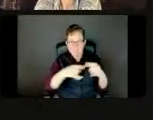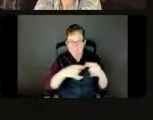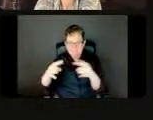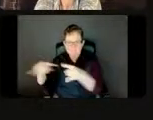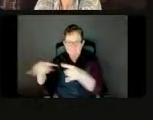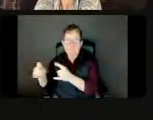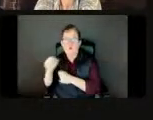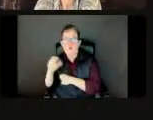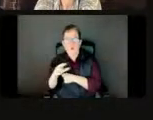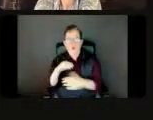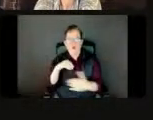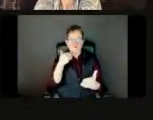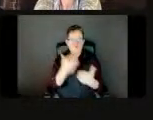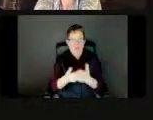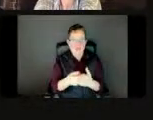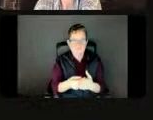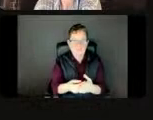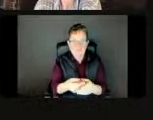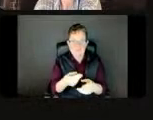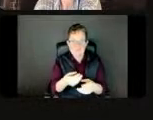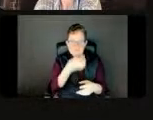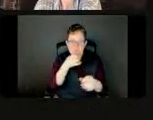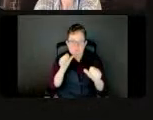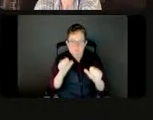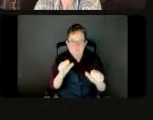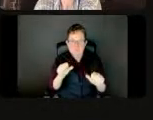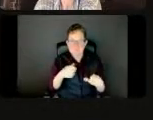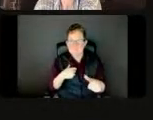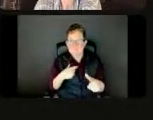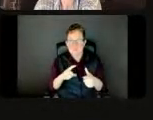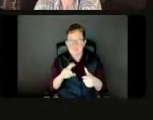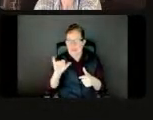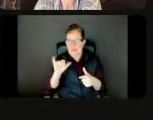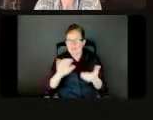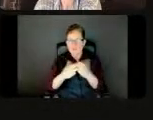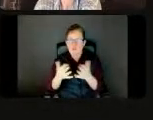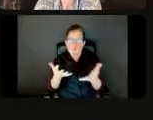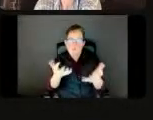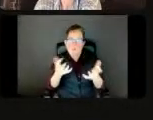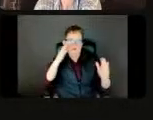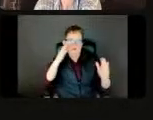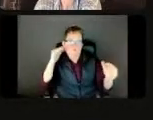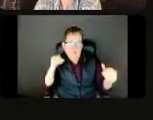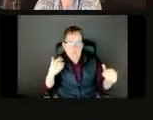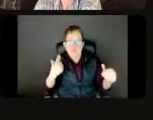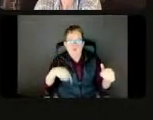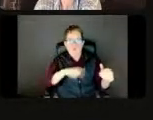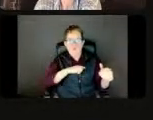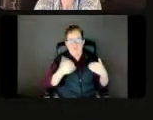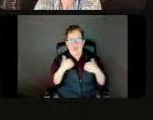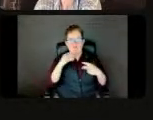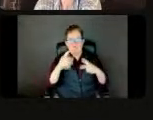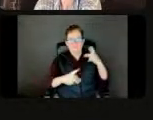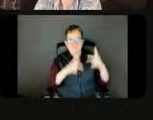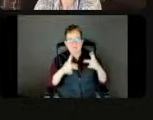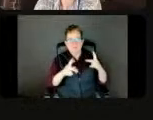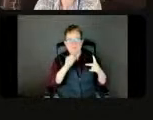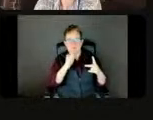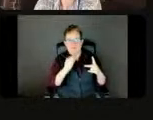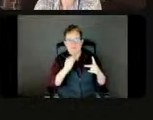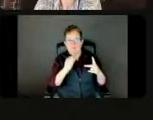there in a timely fashion like the community expects. Yeah. We have people not engaging with